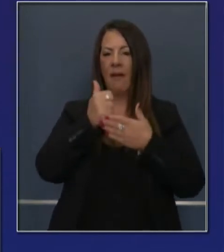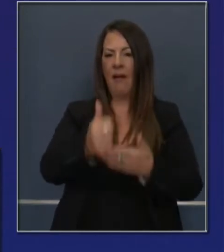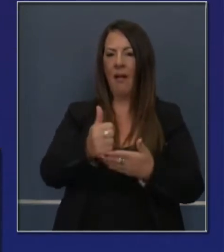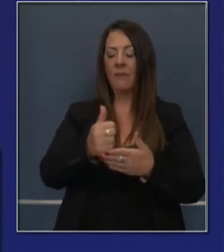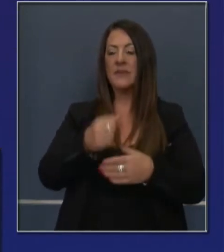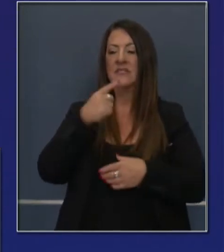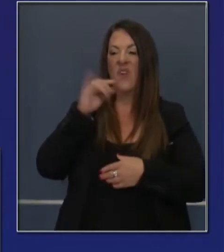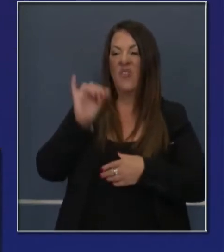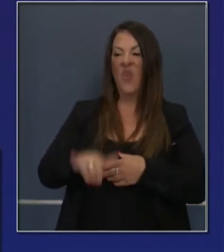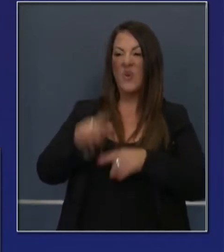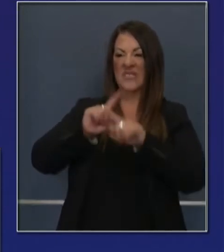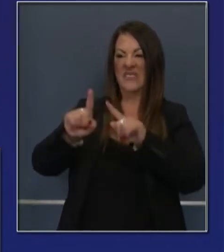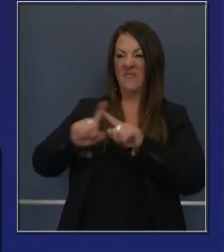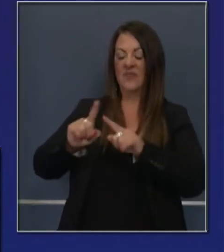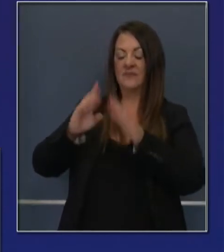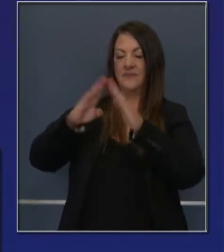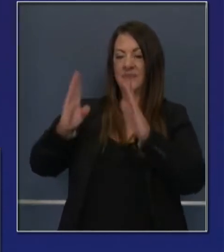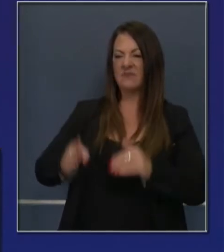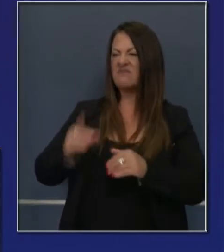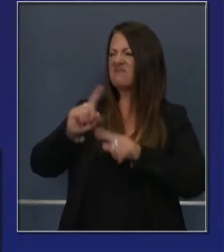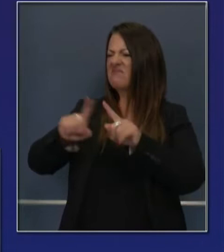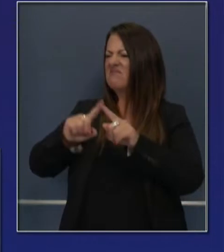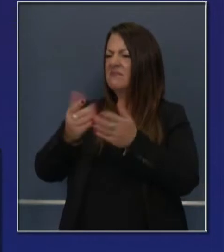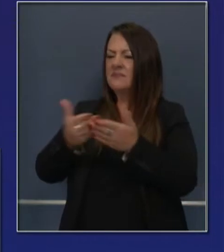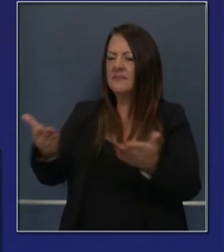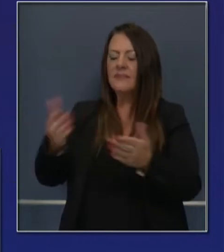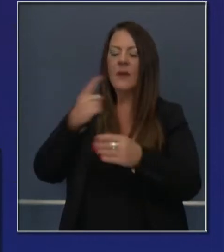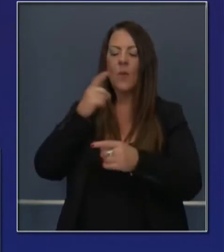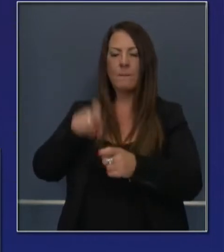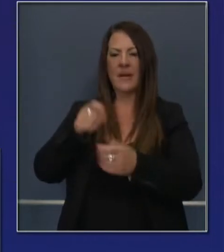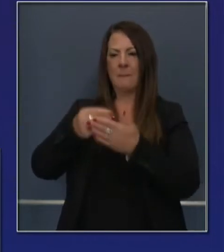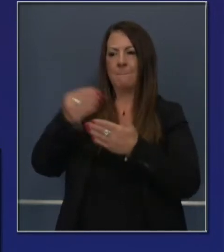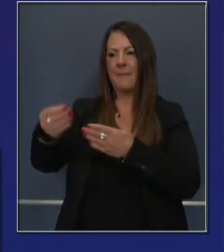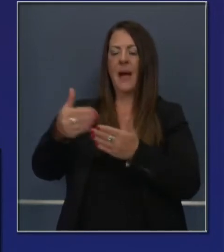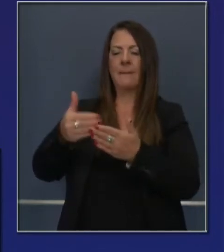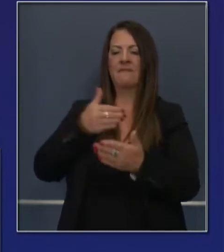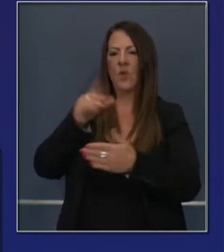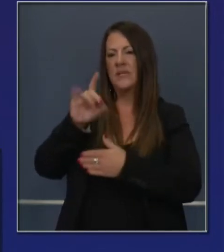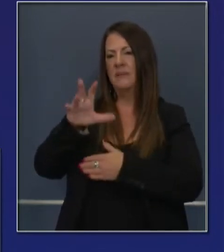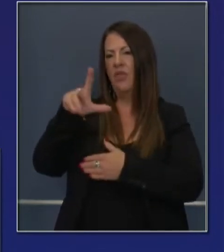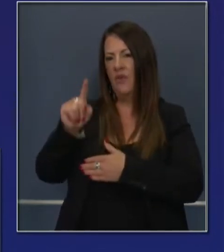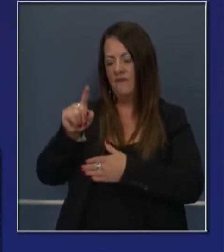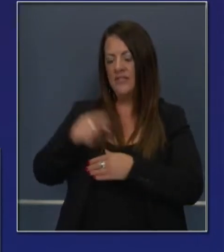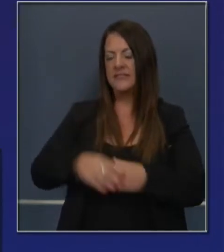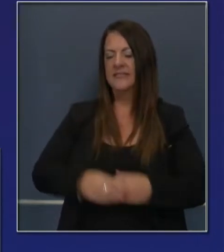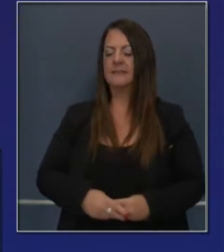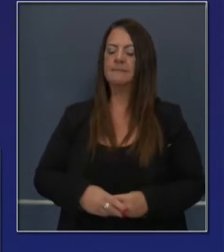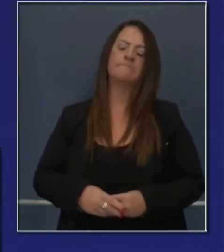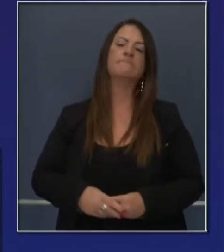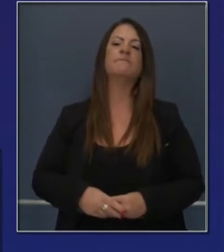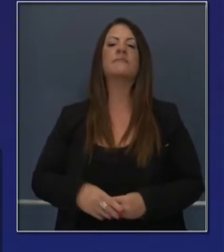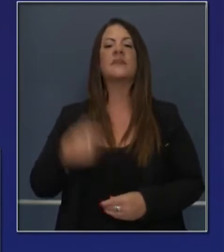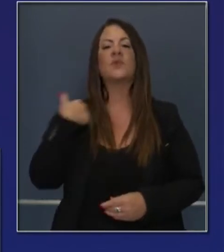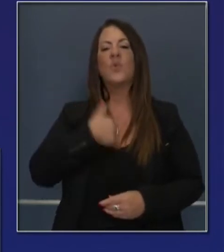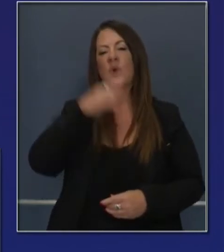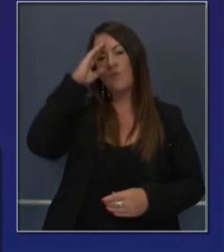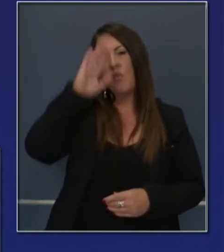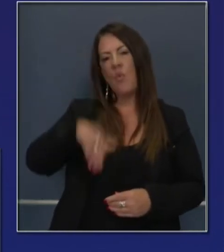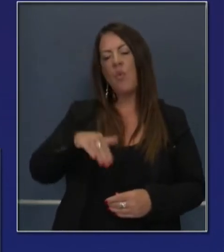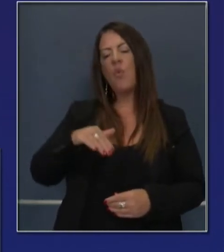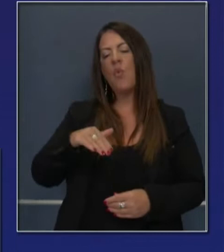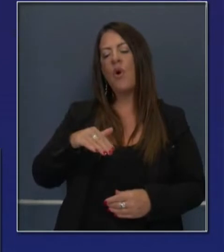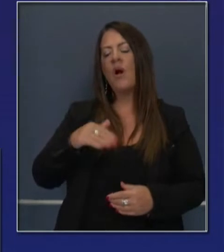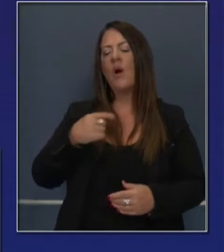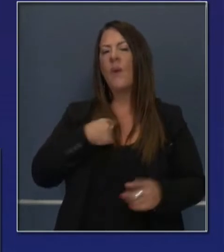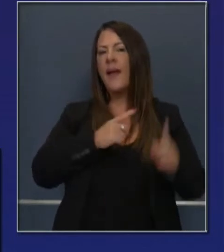year, so there's a date with, as we say, destiny, meaning this is not one of those open-ended things where you hear of an initiative, it never